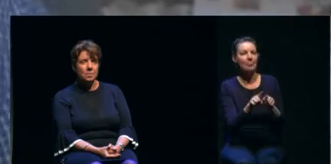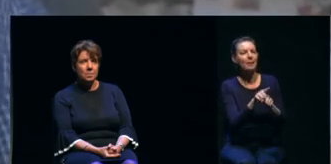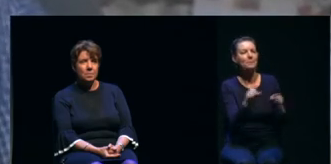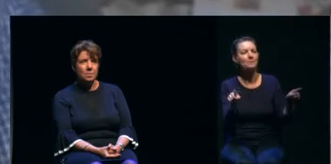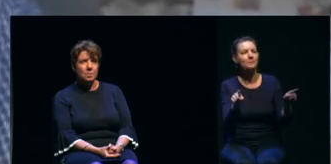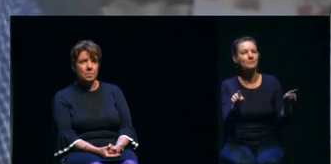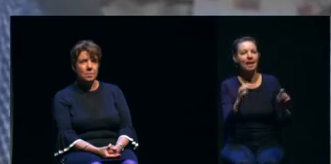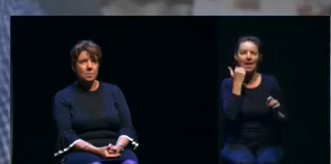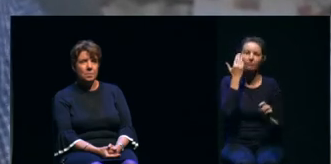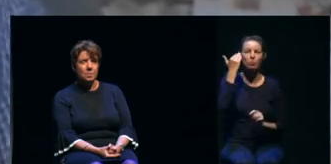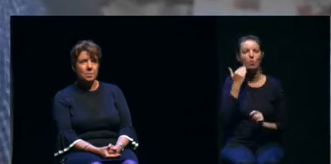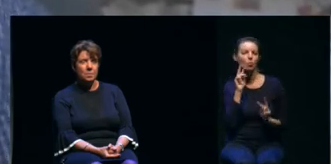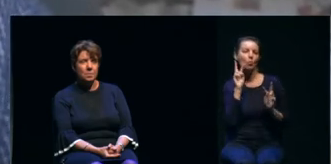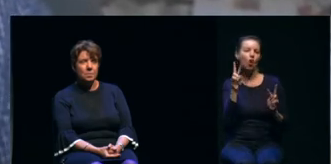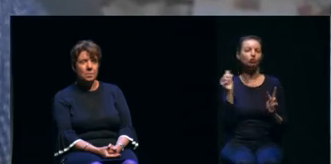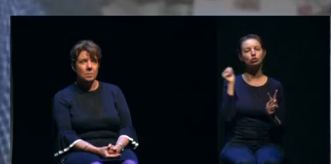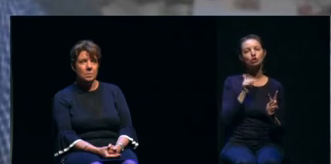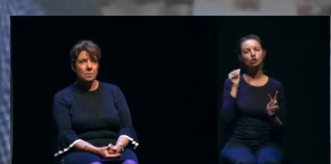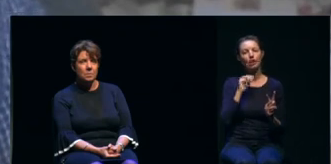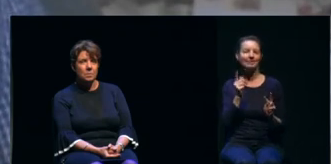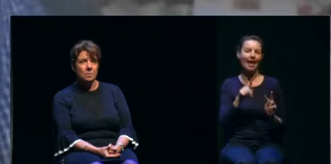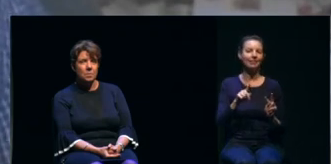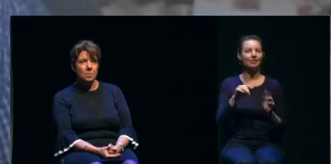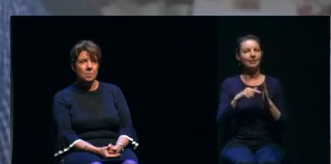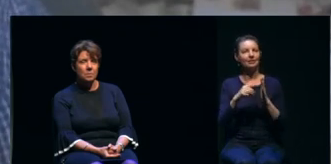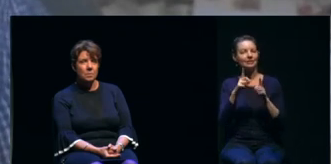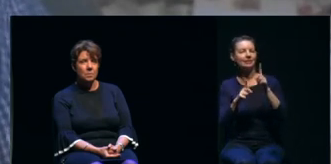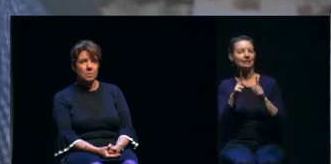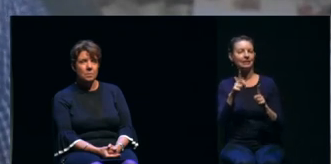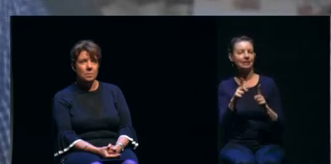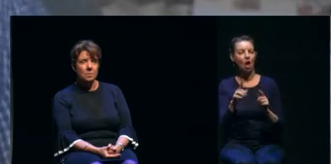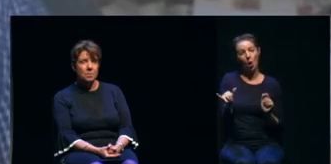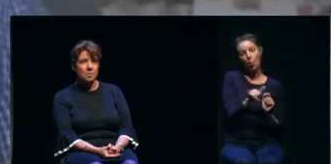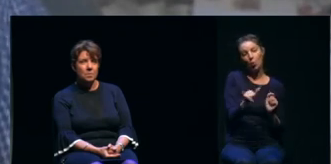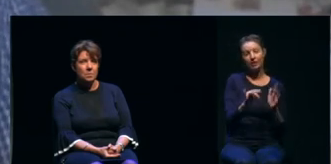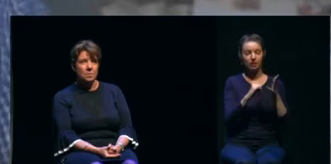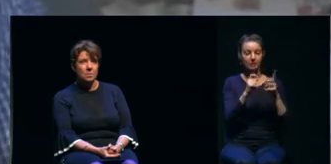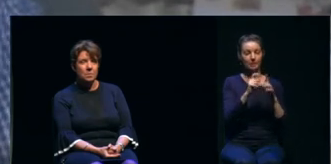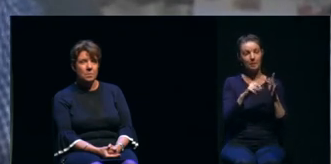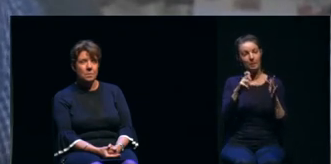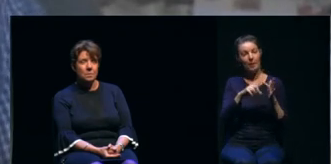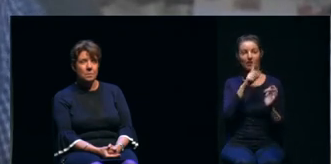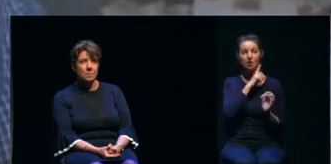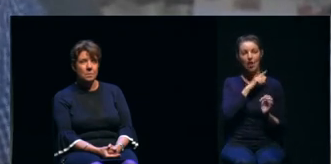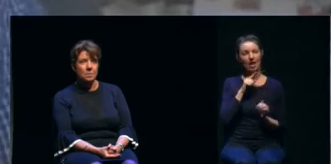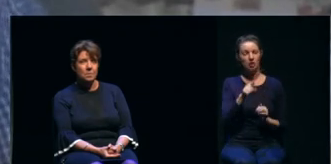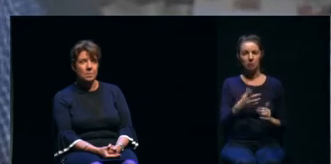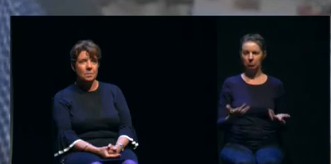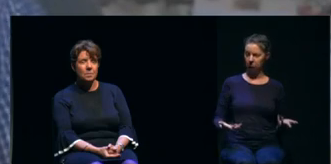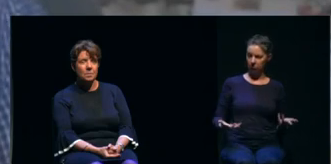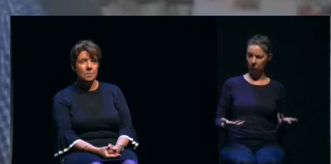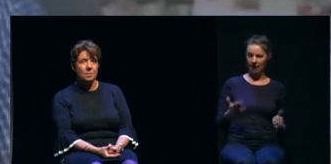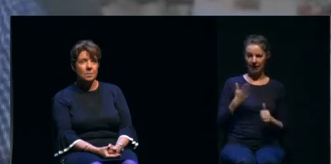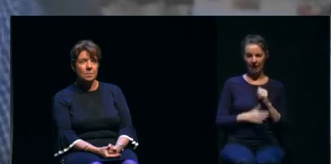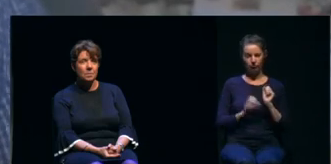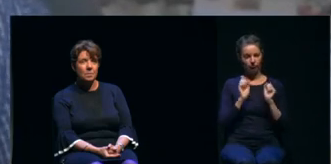a generation where you watched Sex and the City or grew up with the Spice Girls was like, which Spice Girl are you? Which girl in Sex and the City are you? Never occurring to you